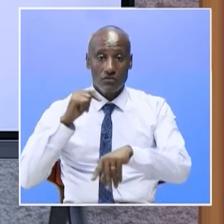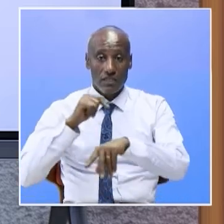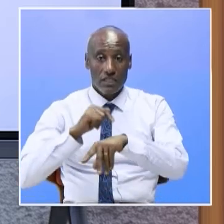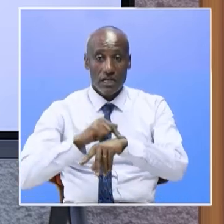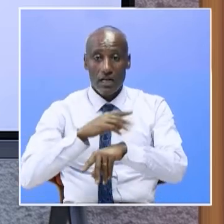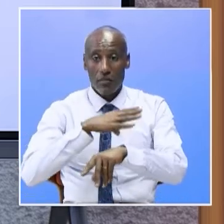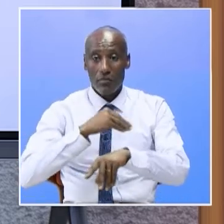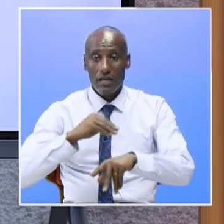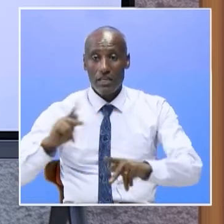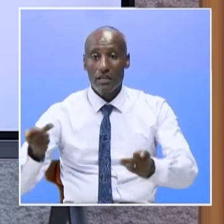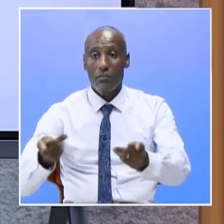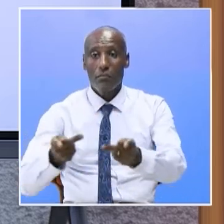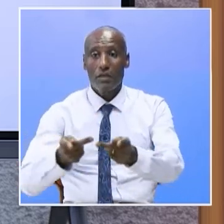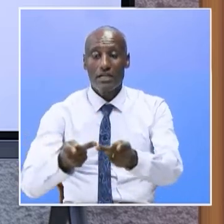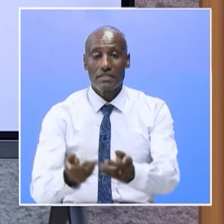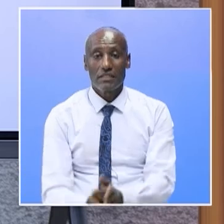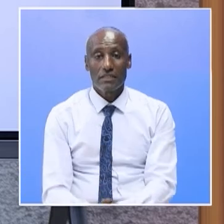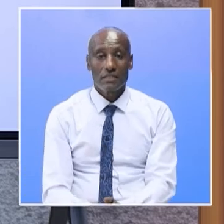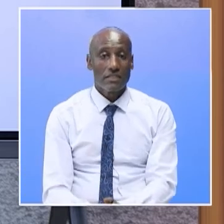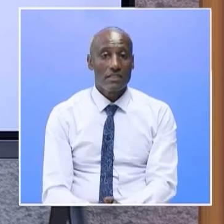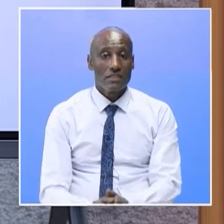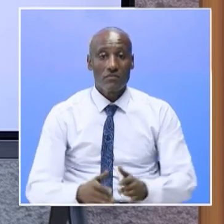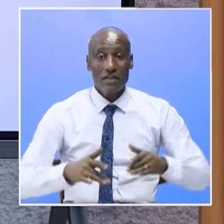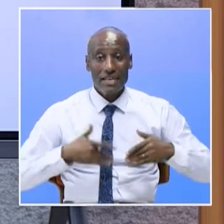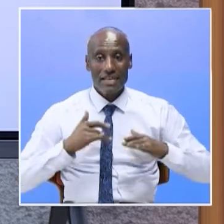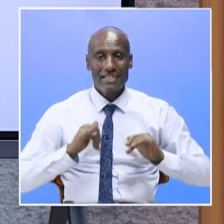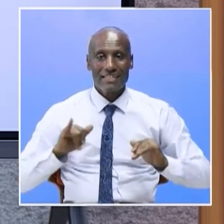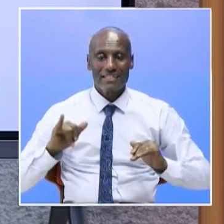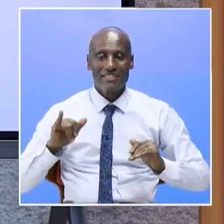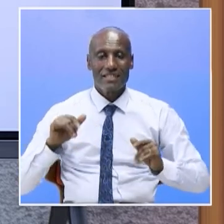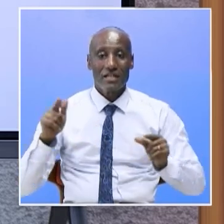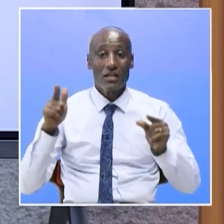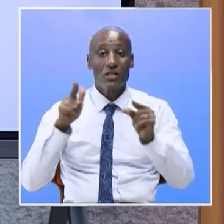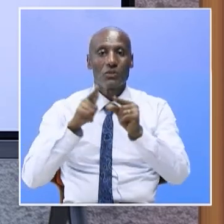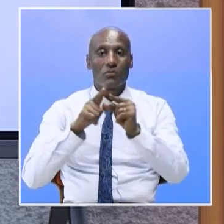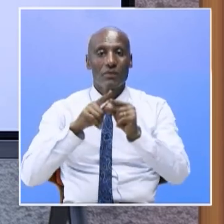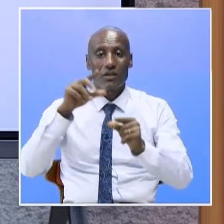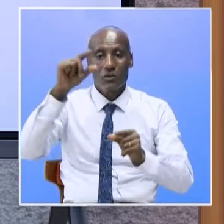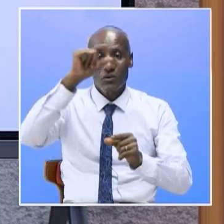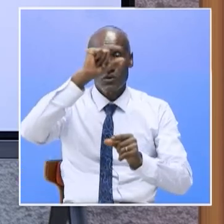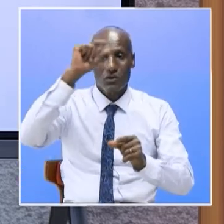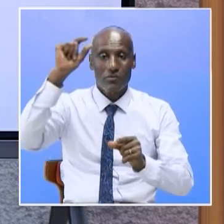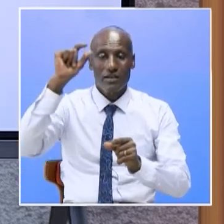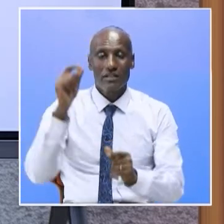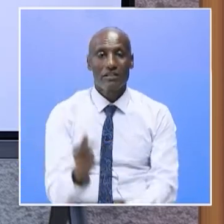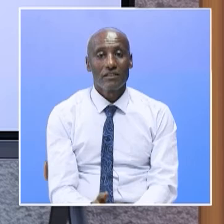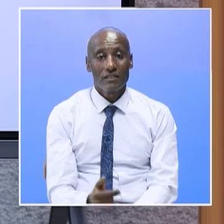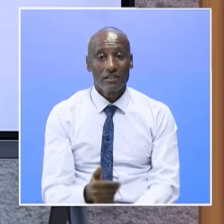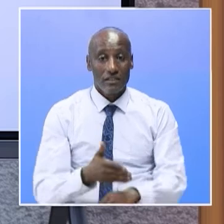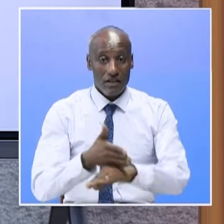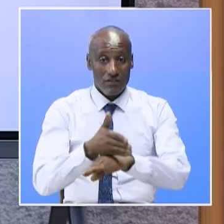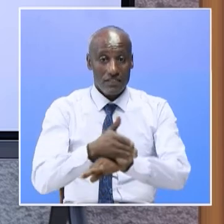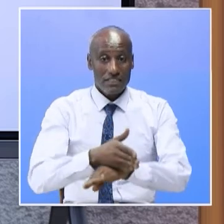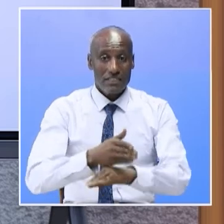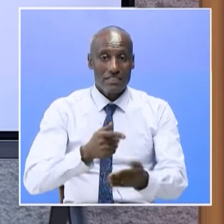place. This is interesting topic. Let us start today's lesson. After this lesson,